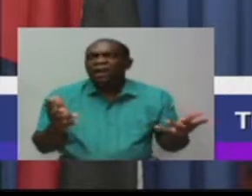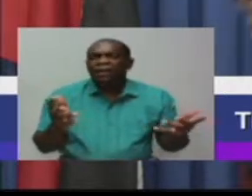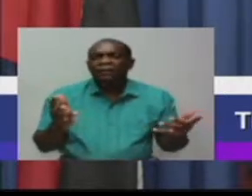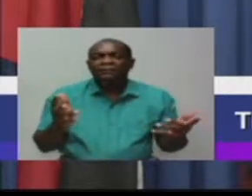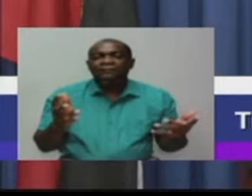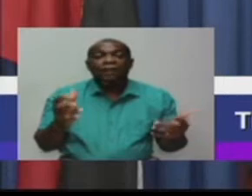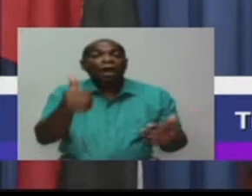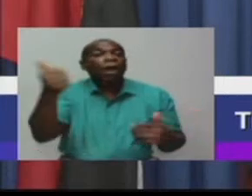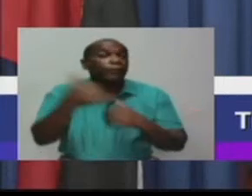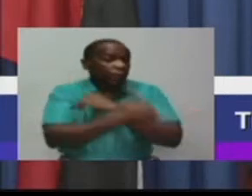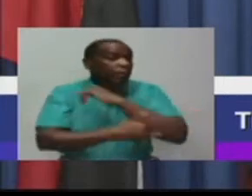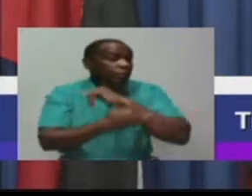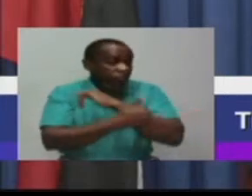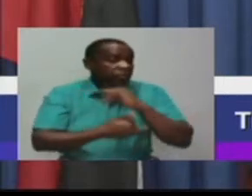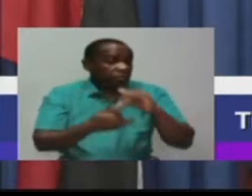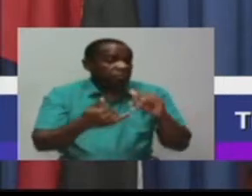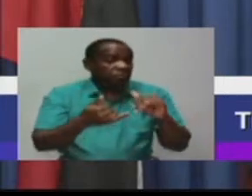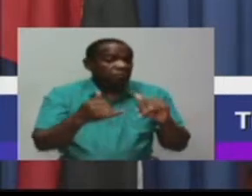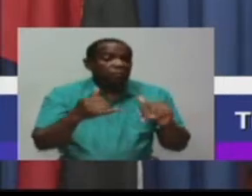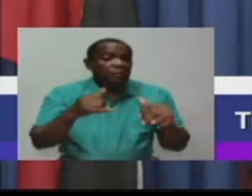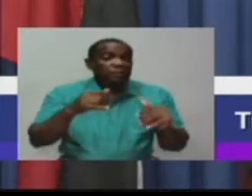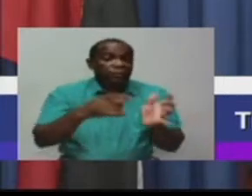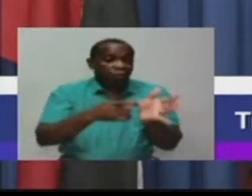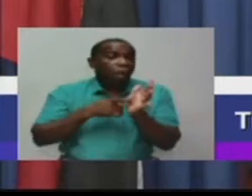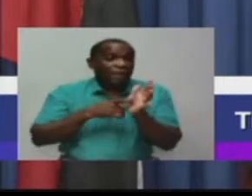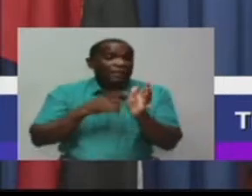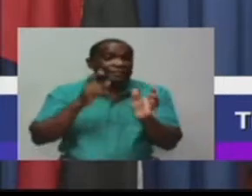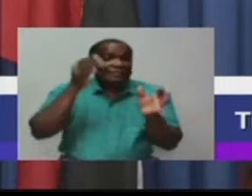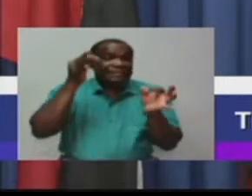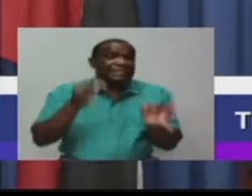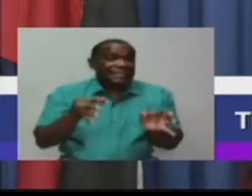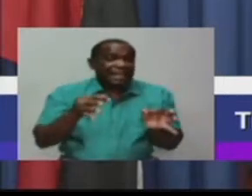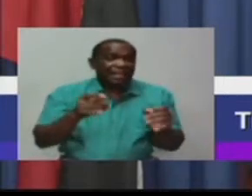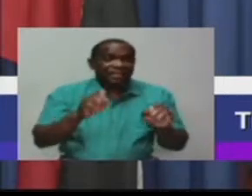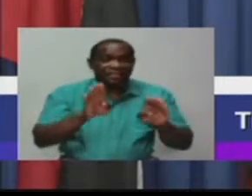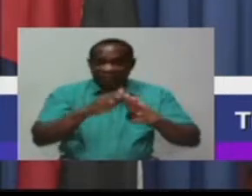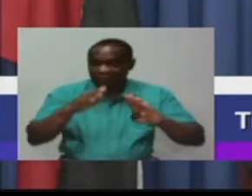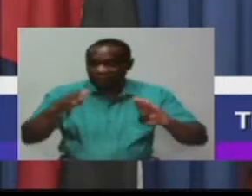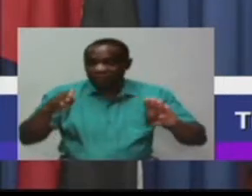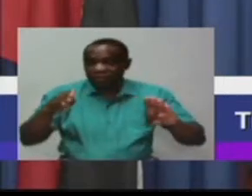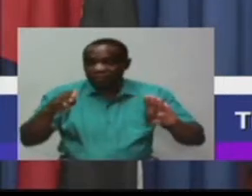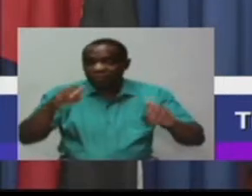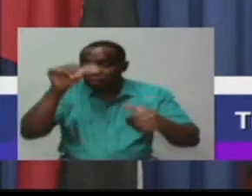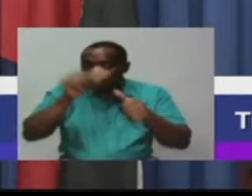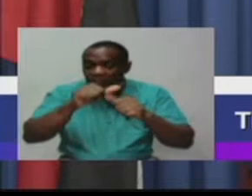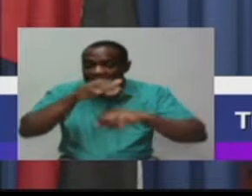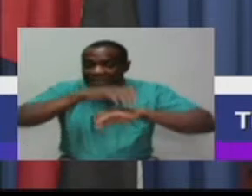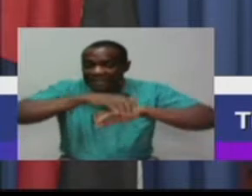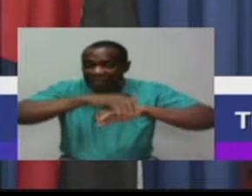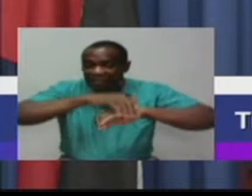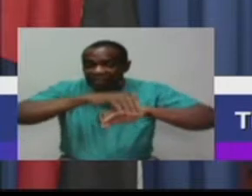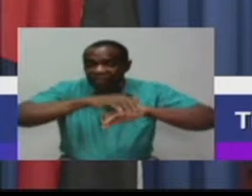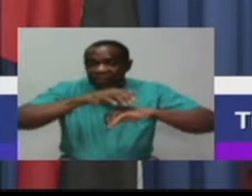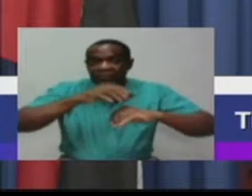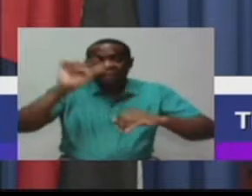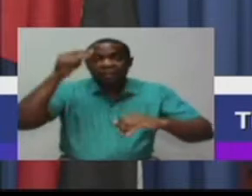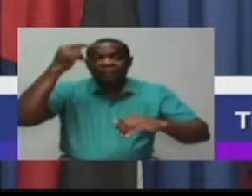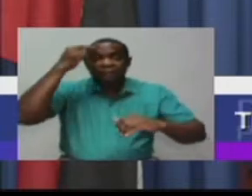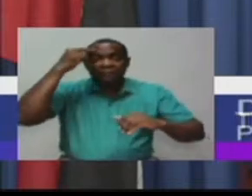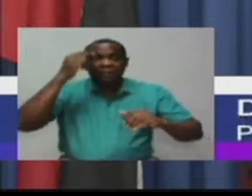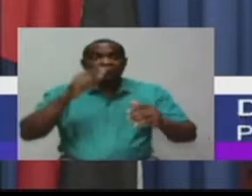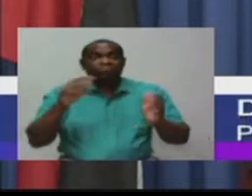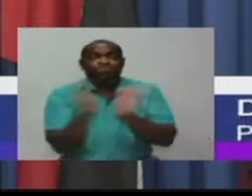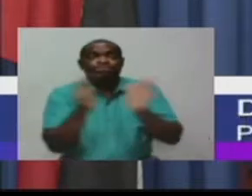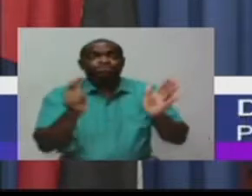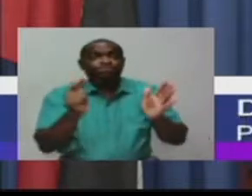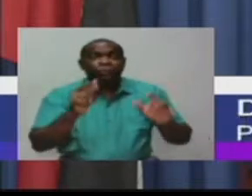too long ago, when you were told by the government not to have any visitors coming to your house. And if they do come to visit you,